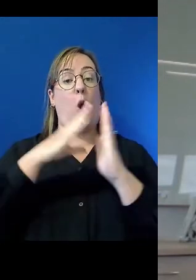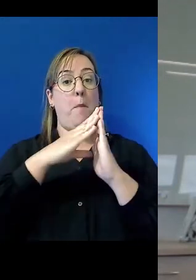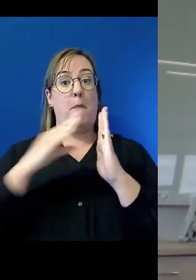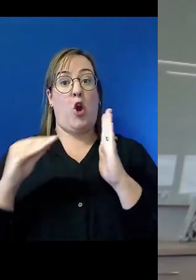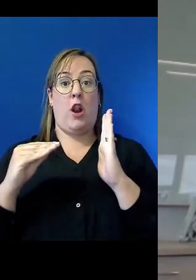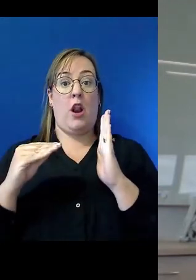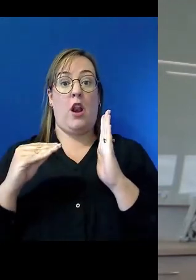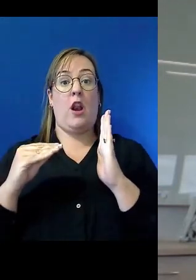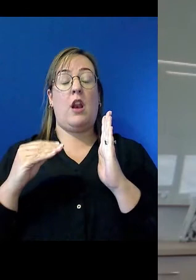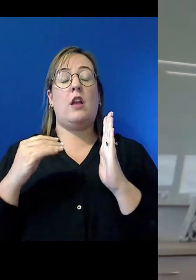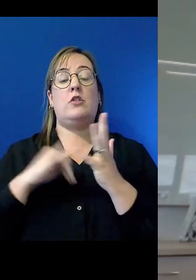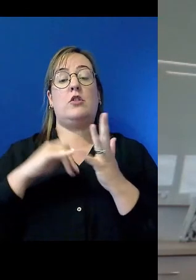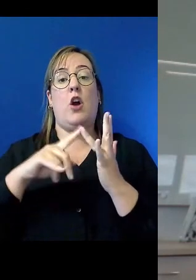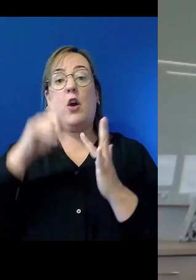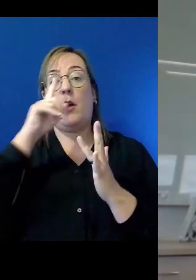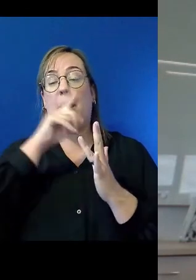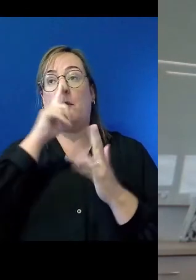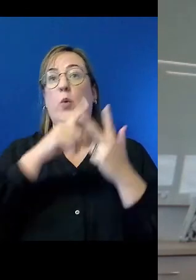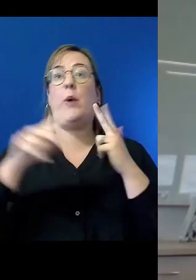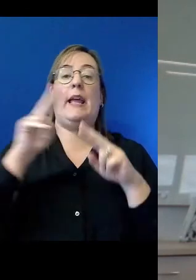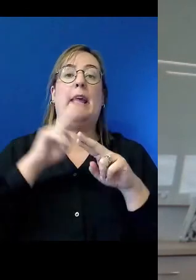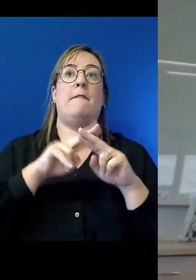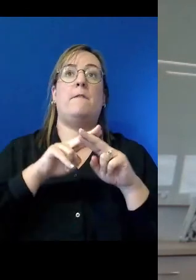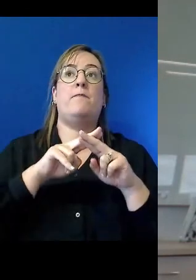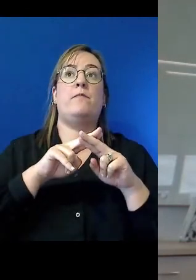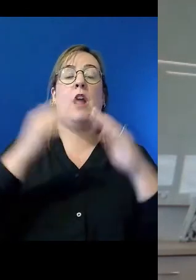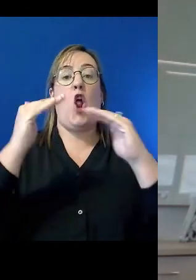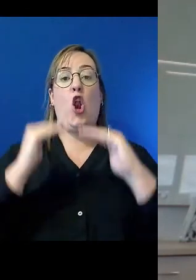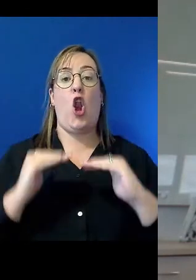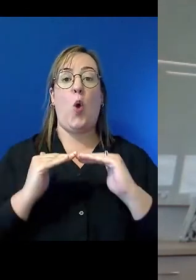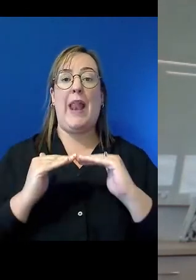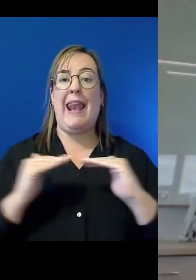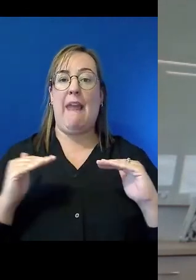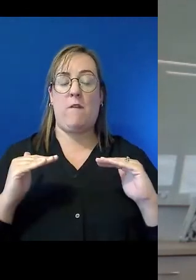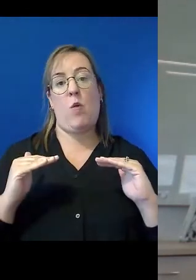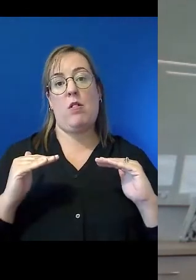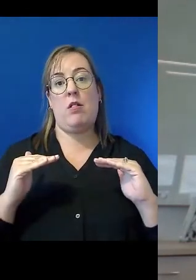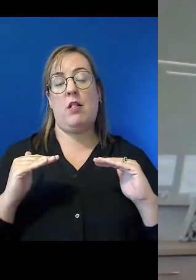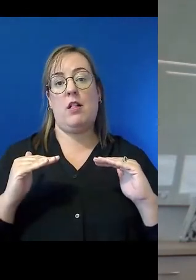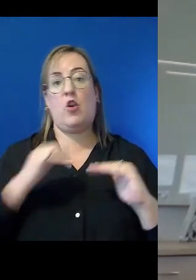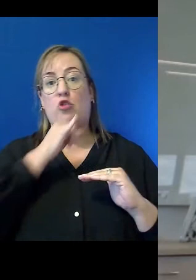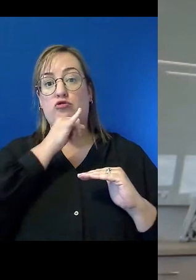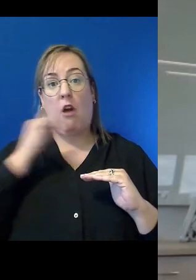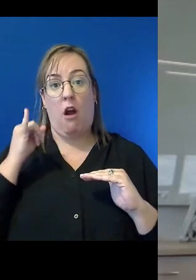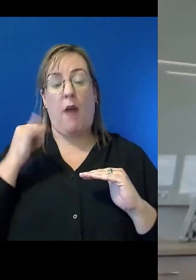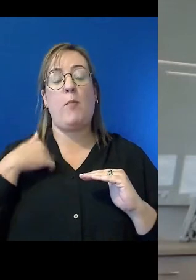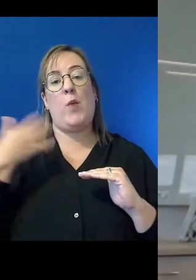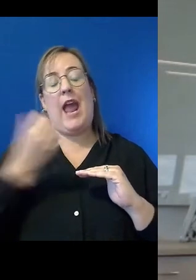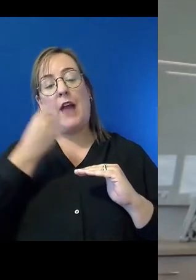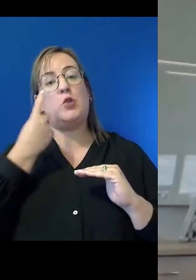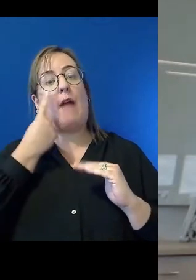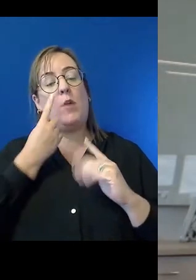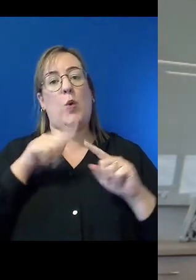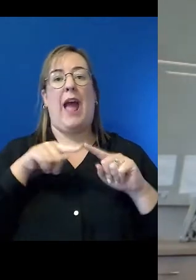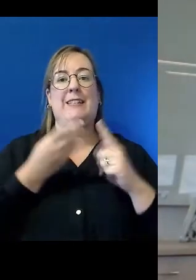for people who commit low-level offences, where it's not in the public interest to prosecute, was to look at alternative pathways. And